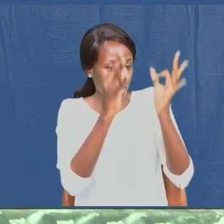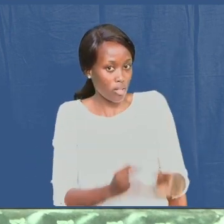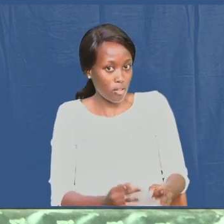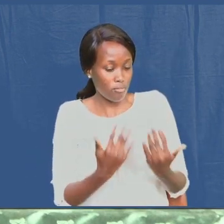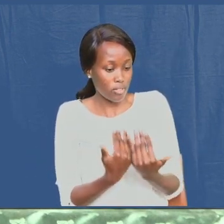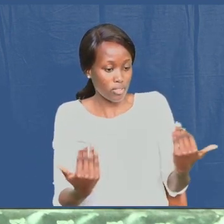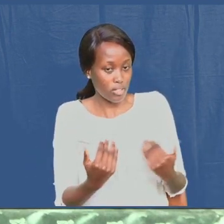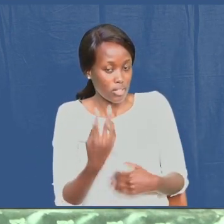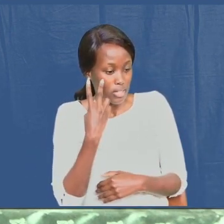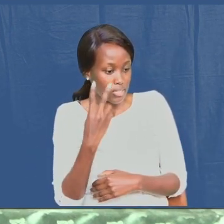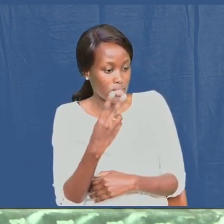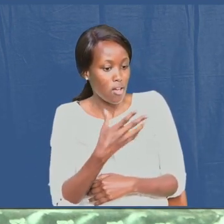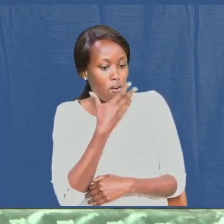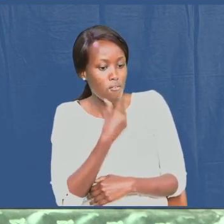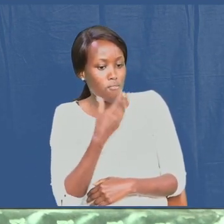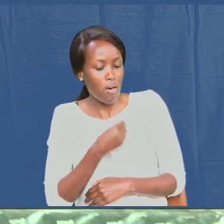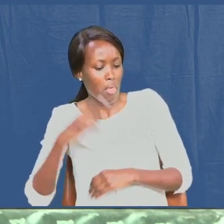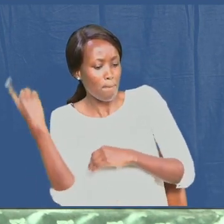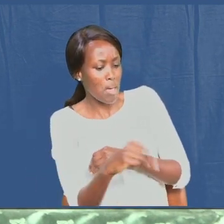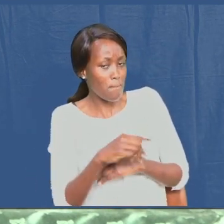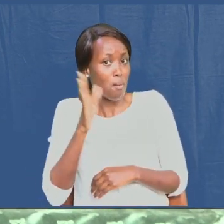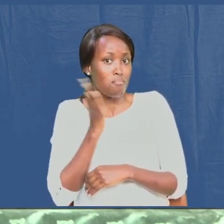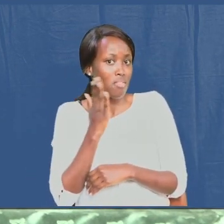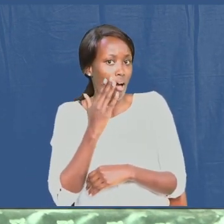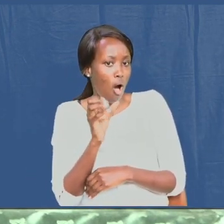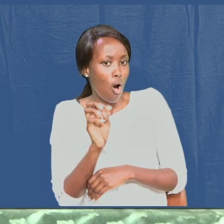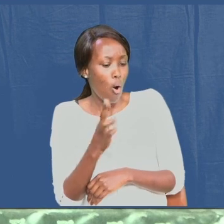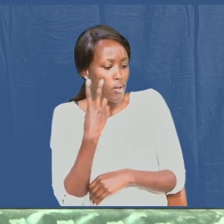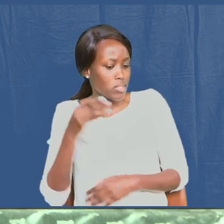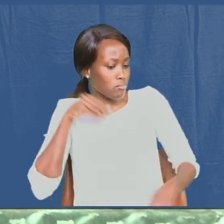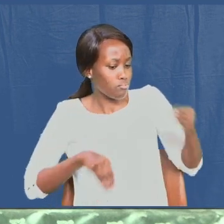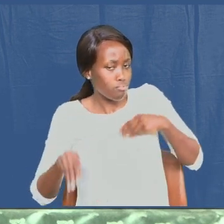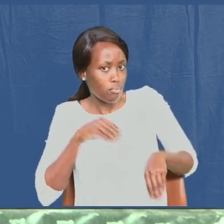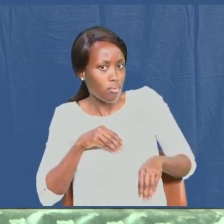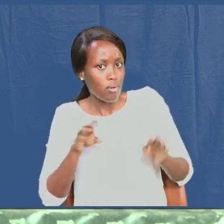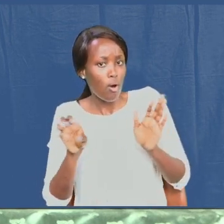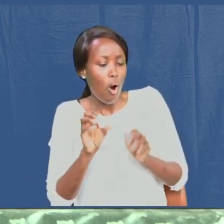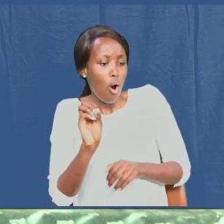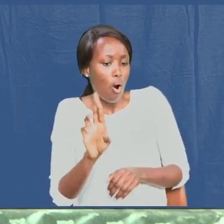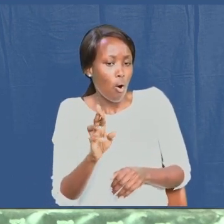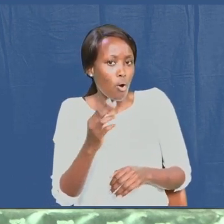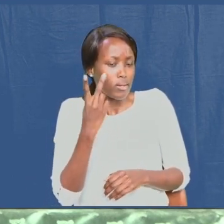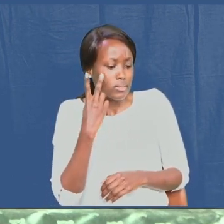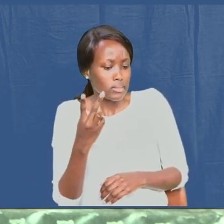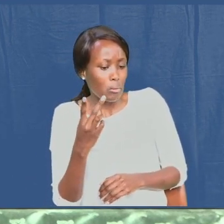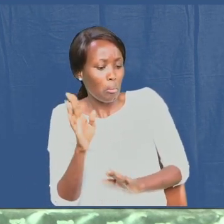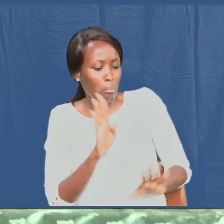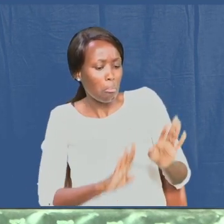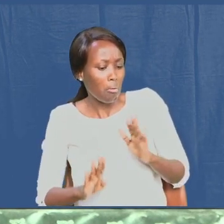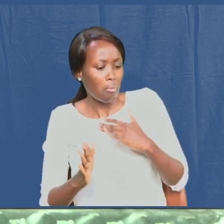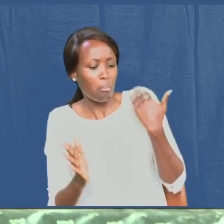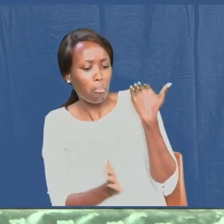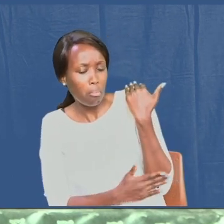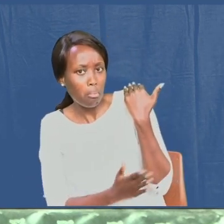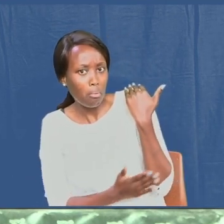father beating the mother, if a child sees corruption, if a child sees a wayward pastor faking